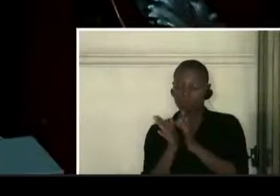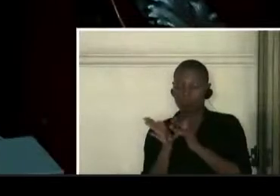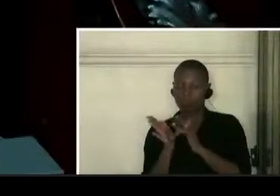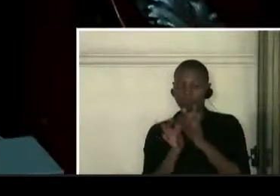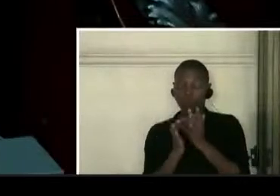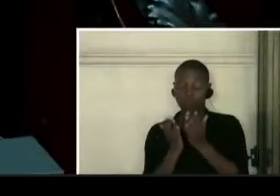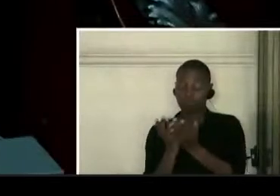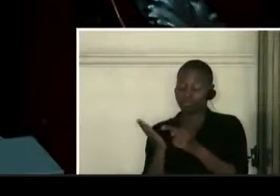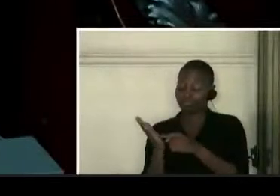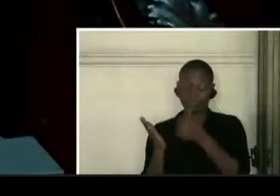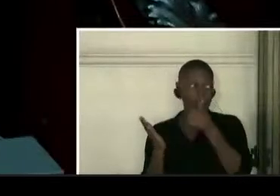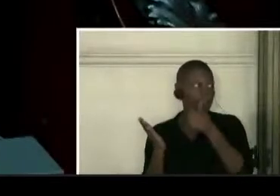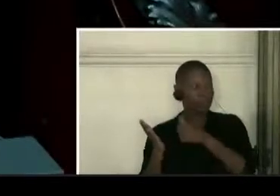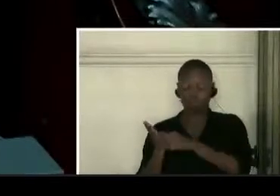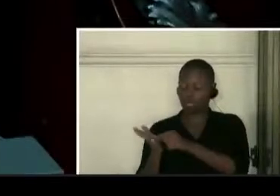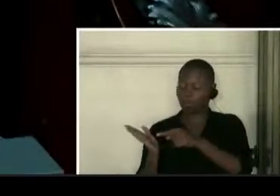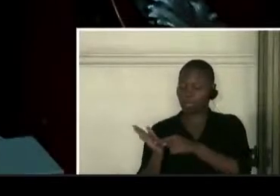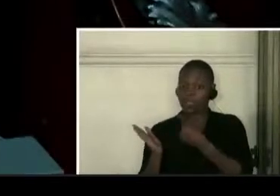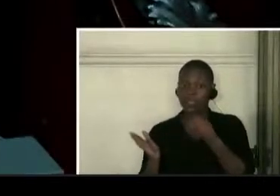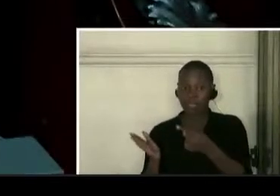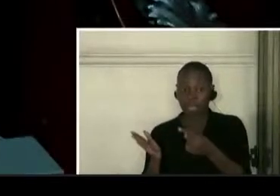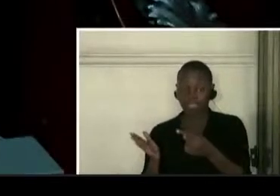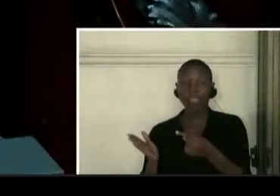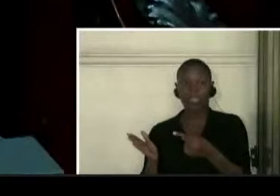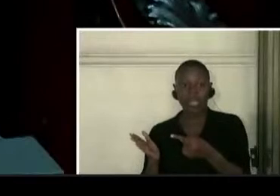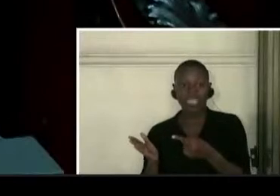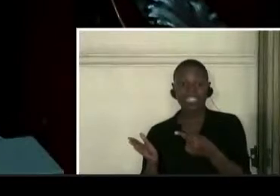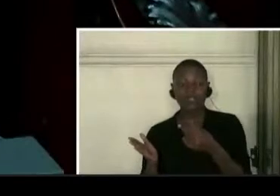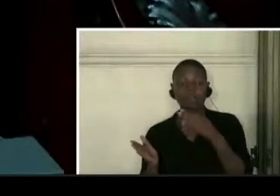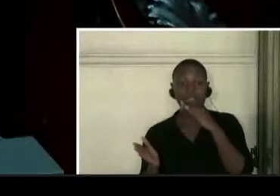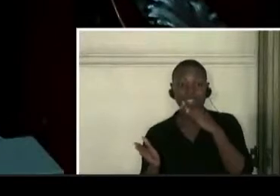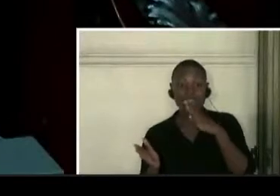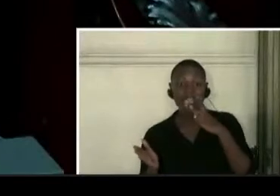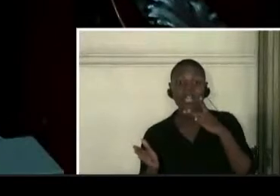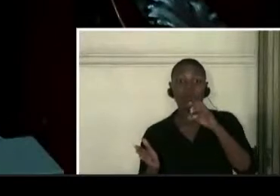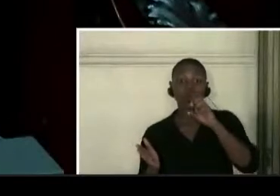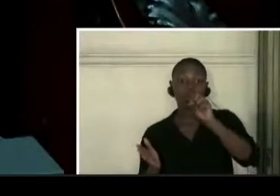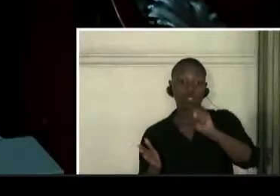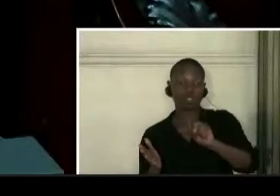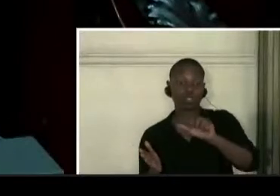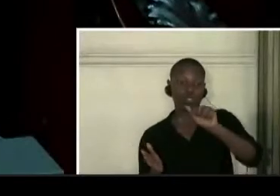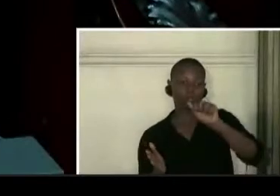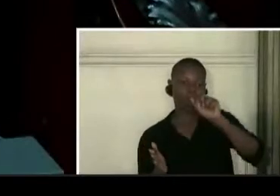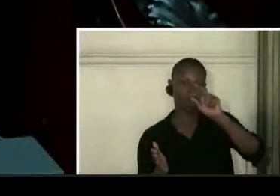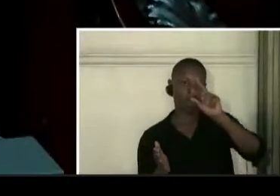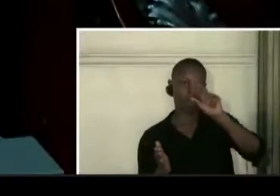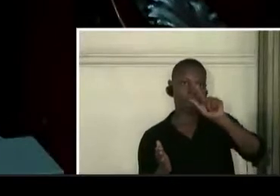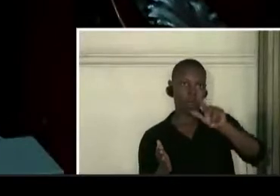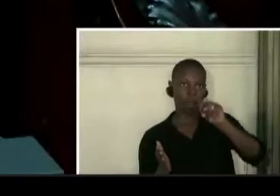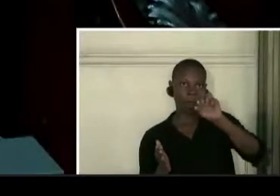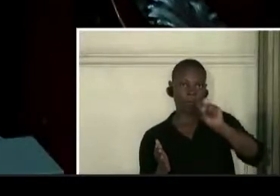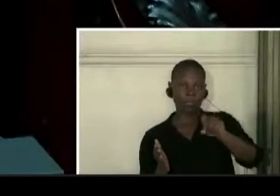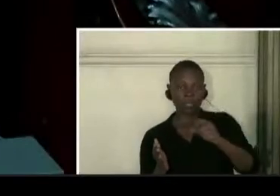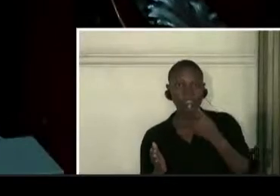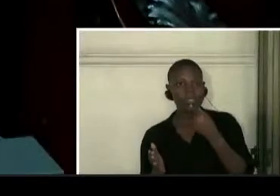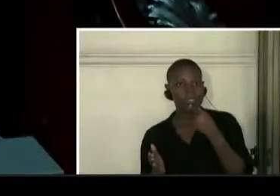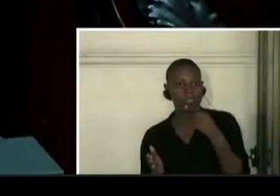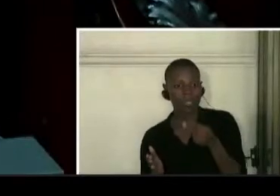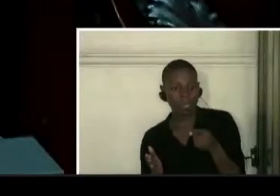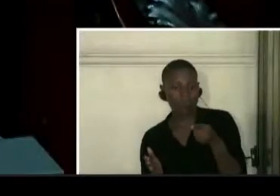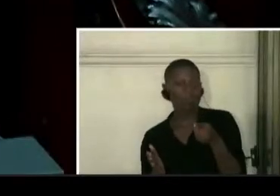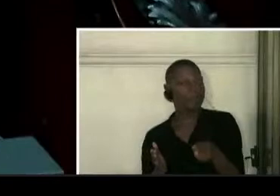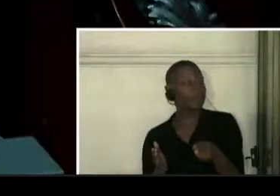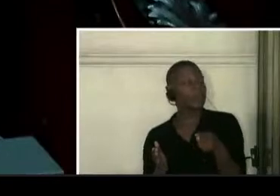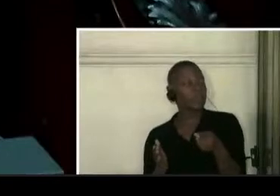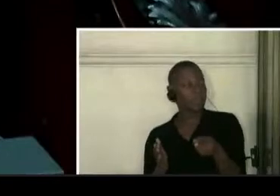for a night but joy is coming in the morning. Sineqiniso ke ukuthi ukuguqulwa kwempilo yabo kuzoba ezandleni